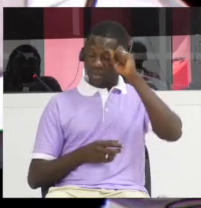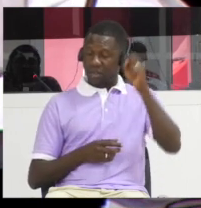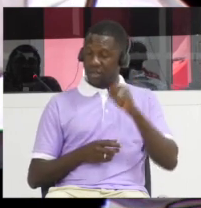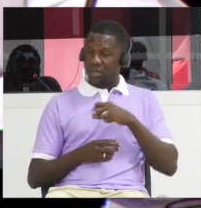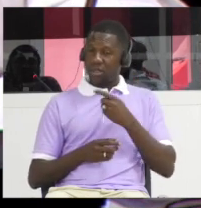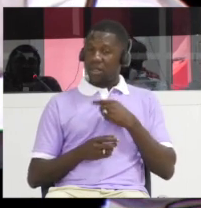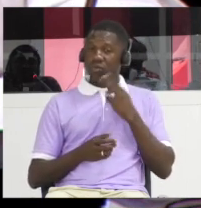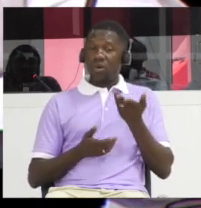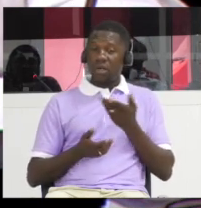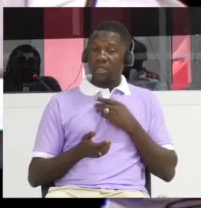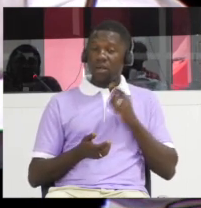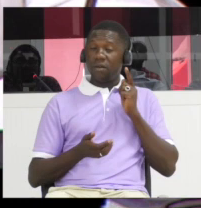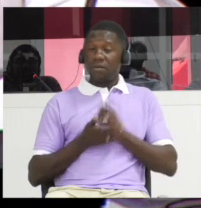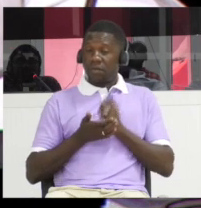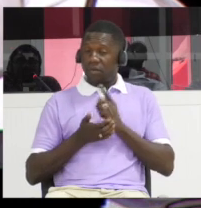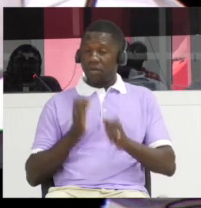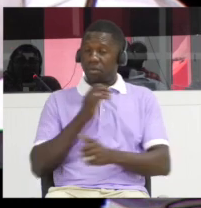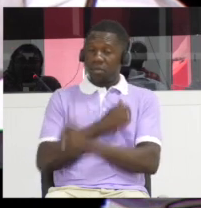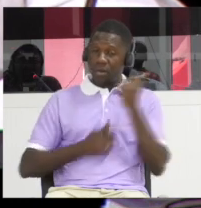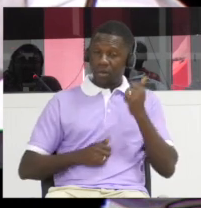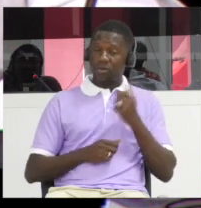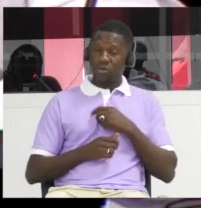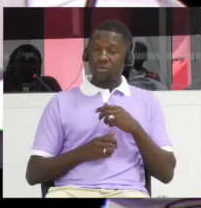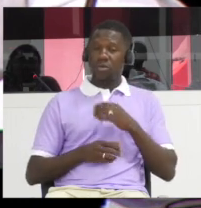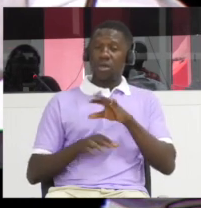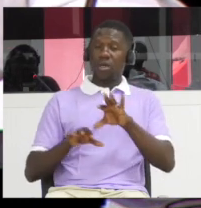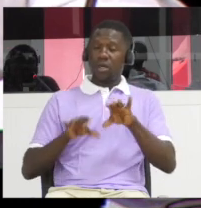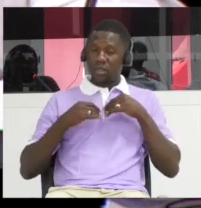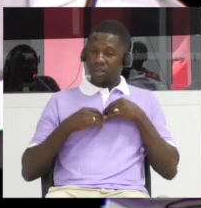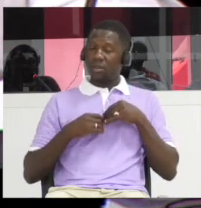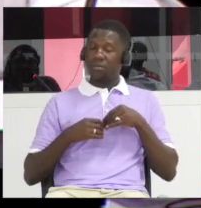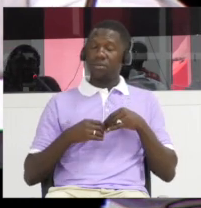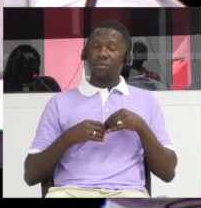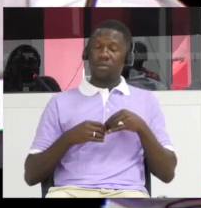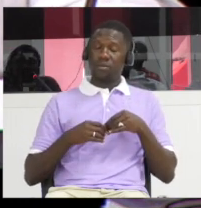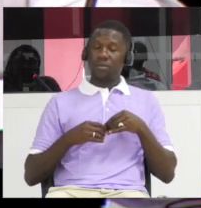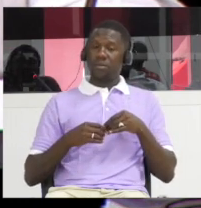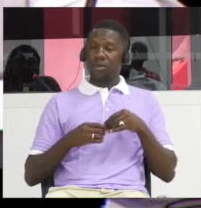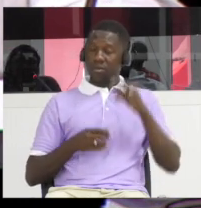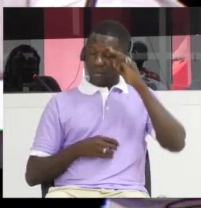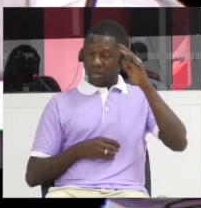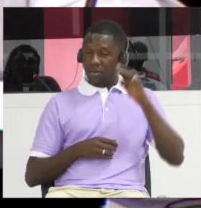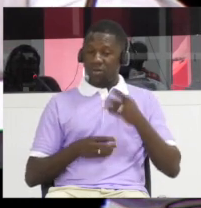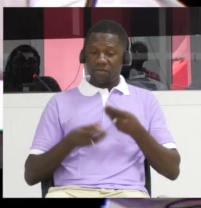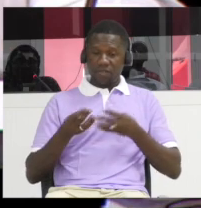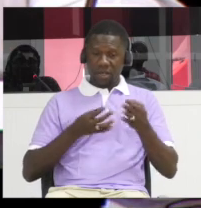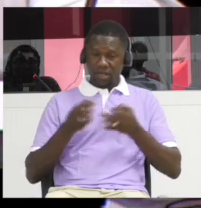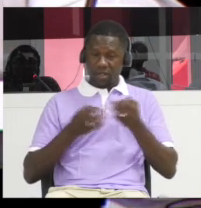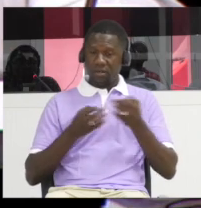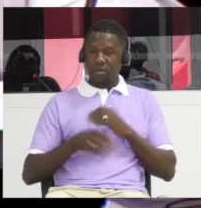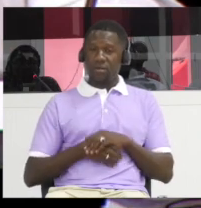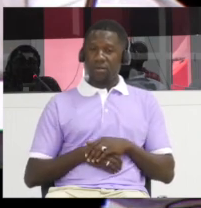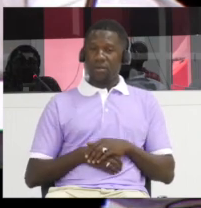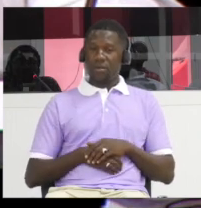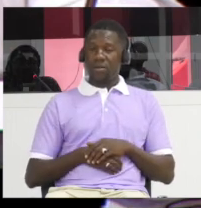of Minister of Finance in the expectation that power would be handed over to him soon